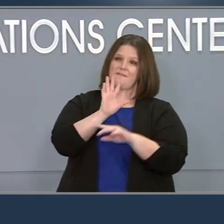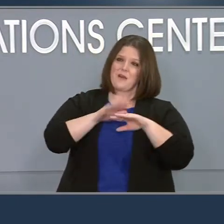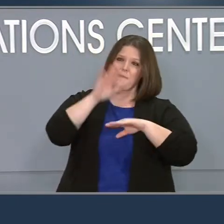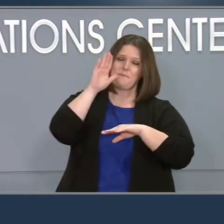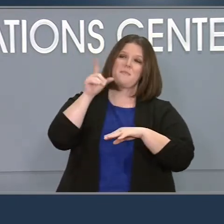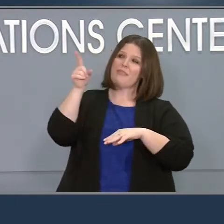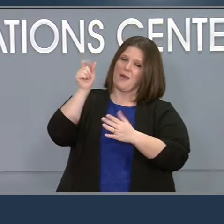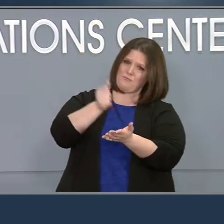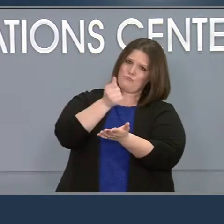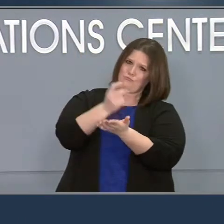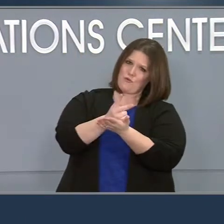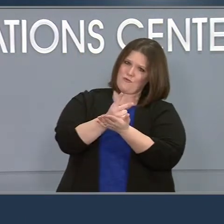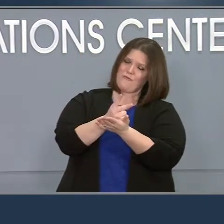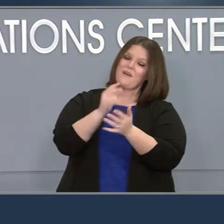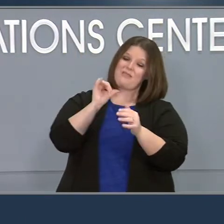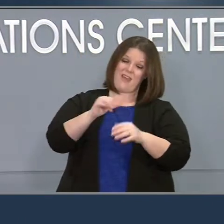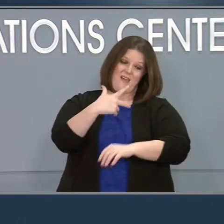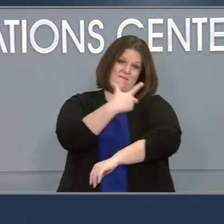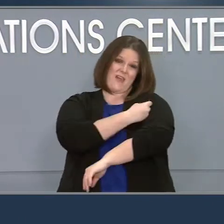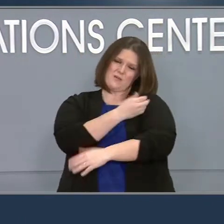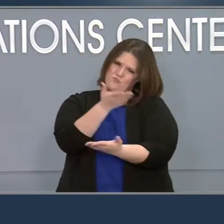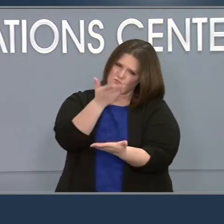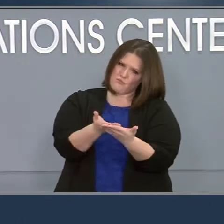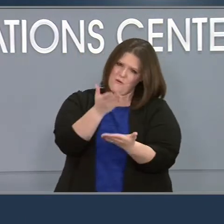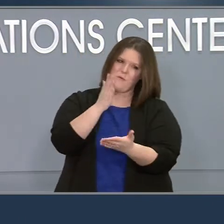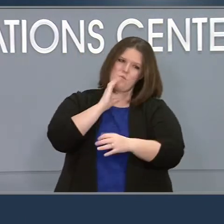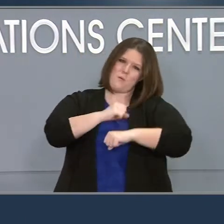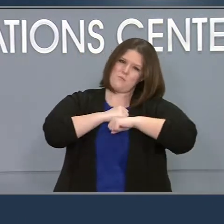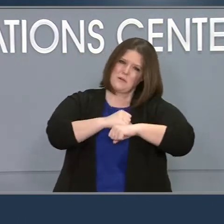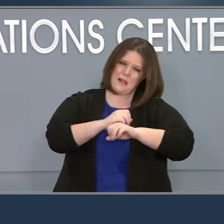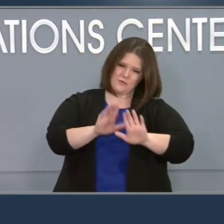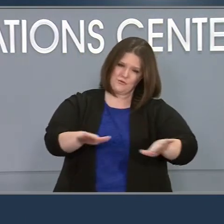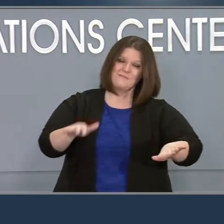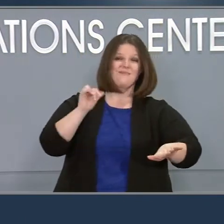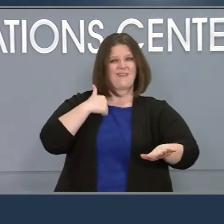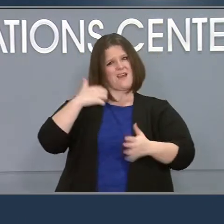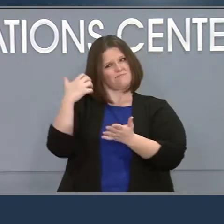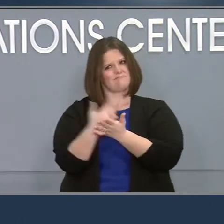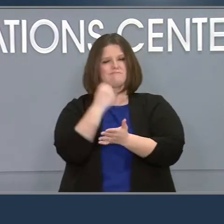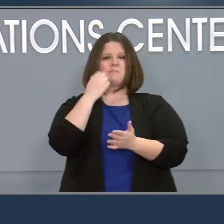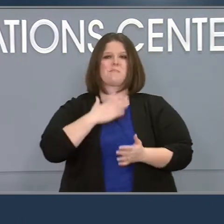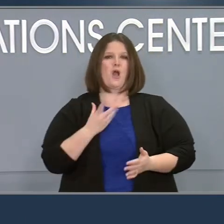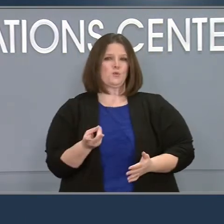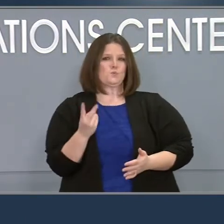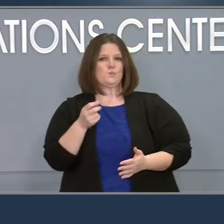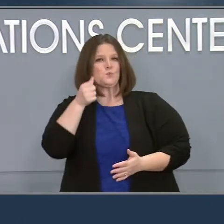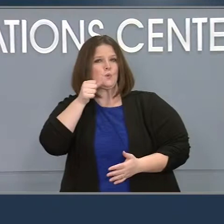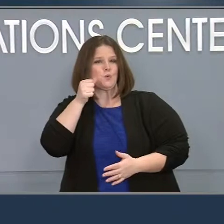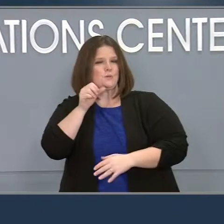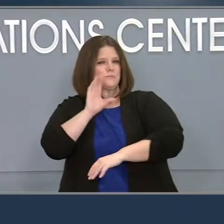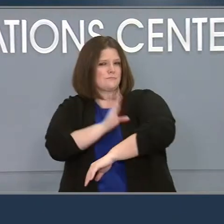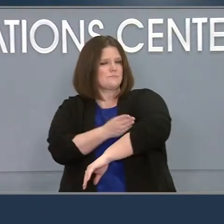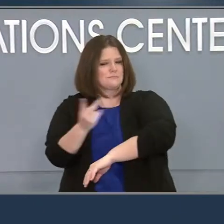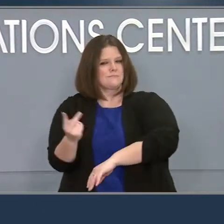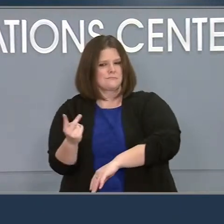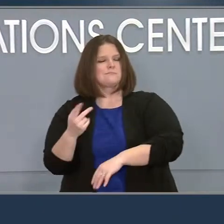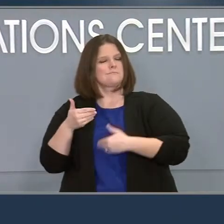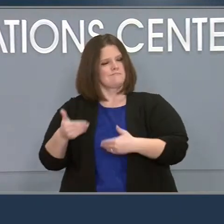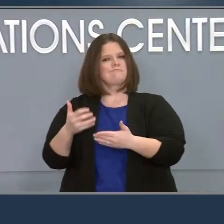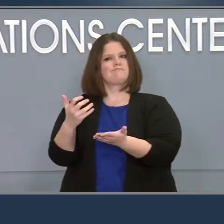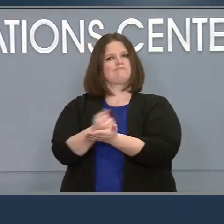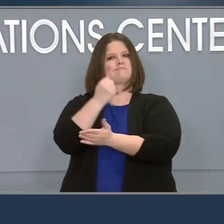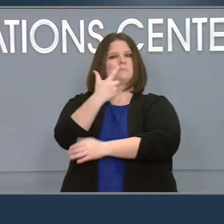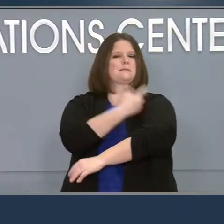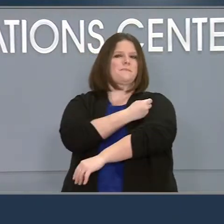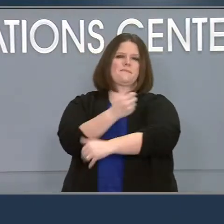It's why I got our daughters vaccinated right away. Like many vaccination, boosters are needed